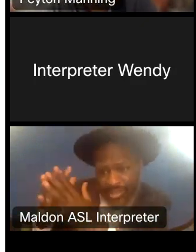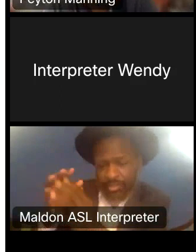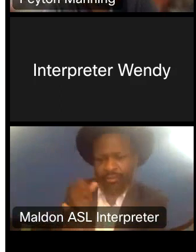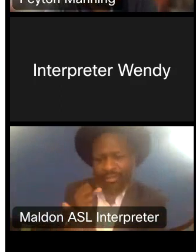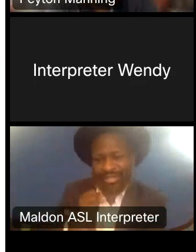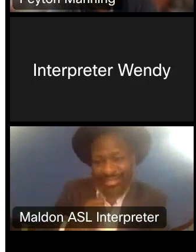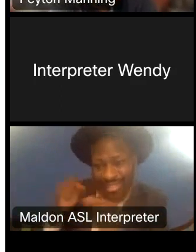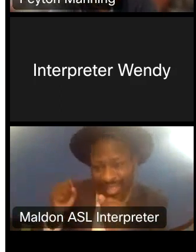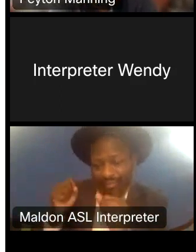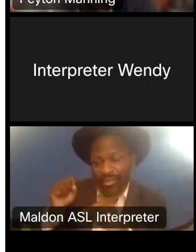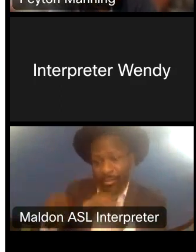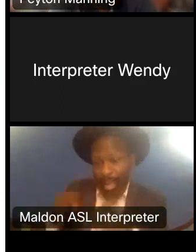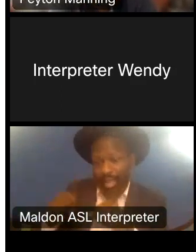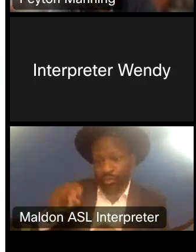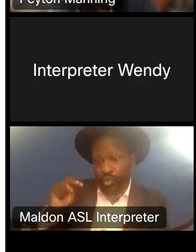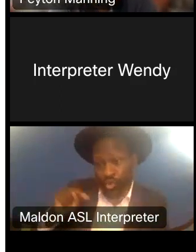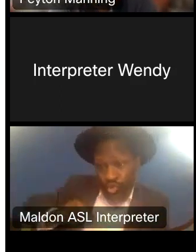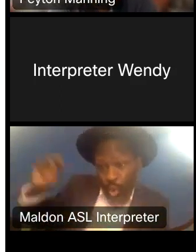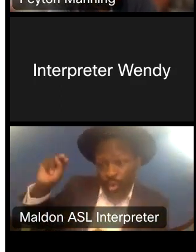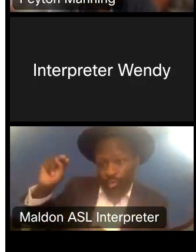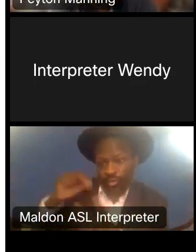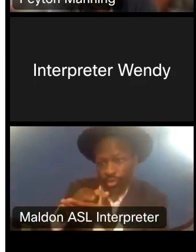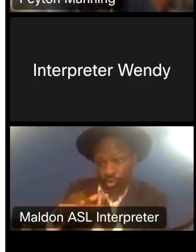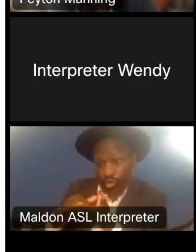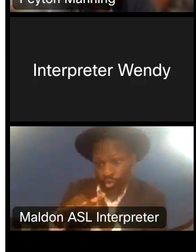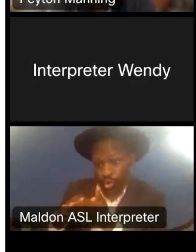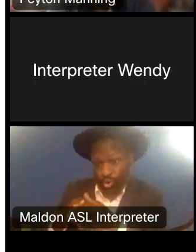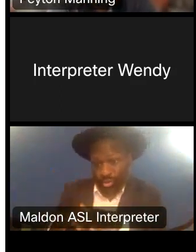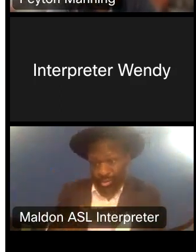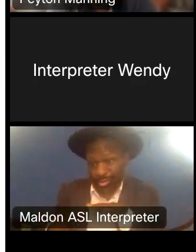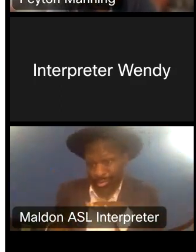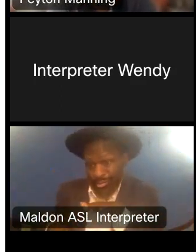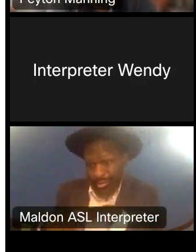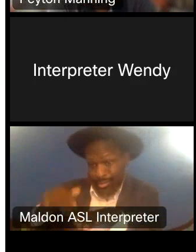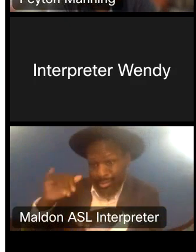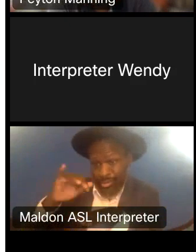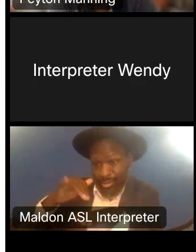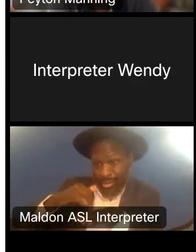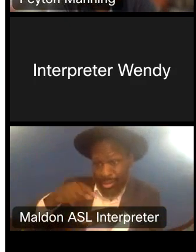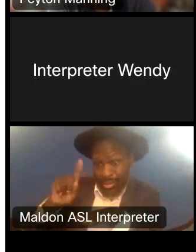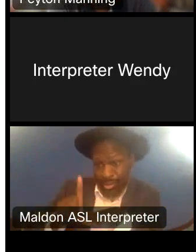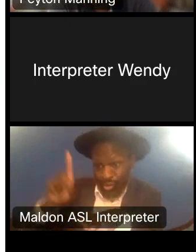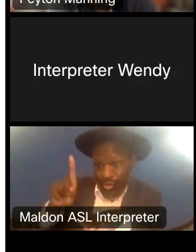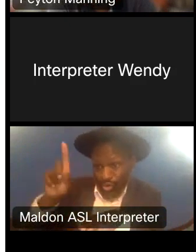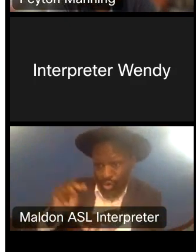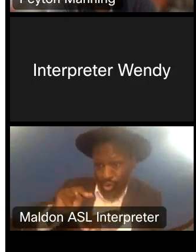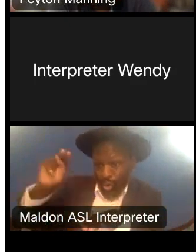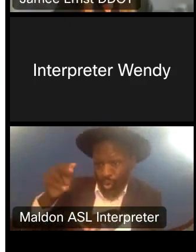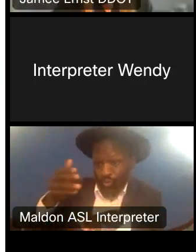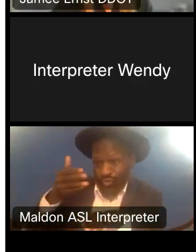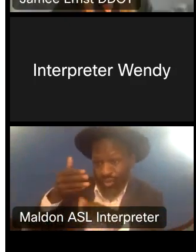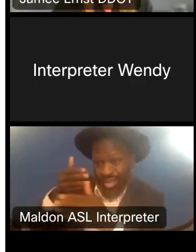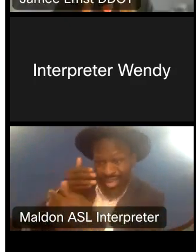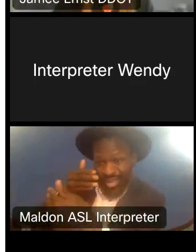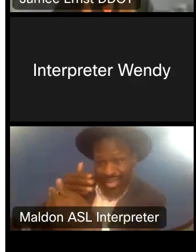safe bike to the communities north of New York Avenue, on the side of the tracks along Montana Avenue?